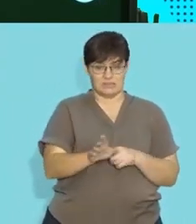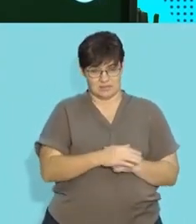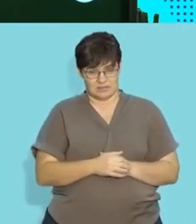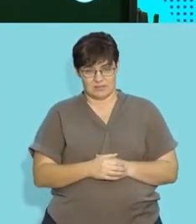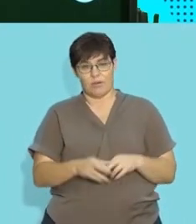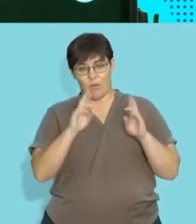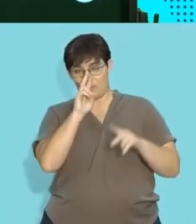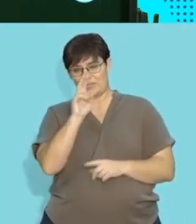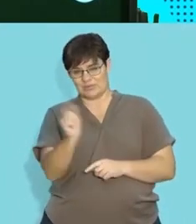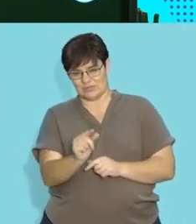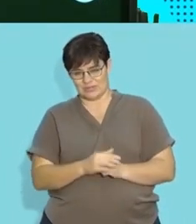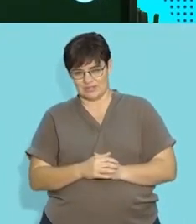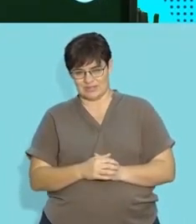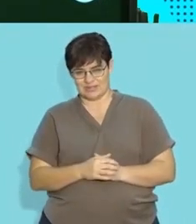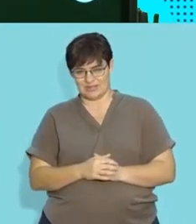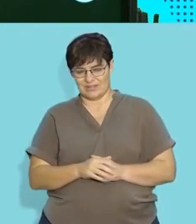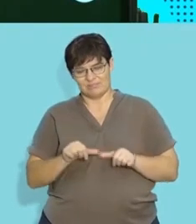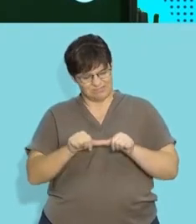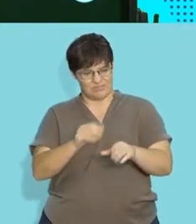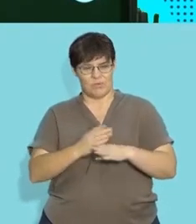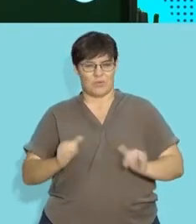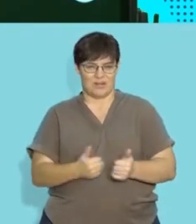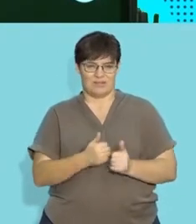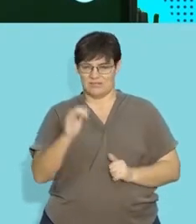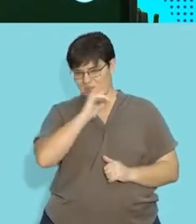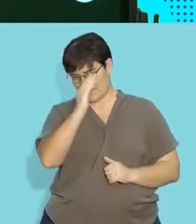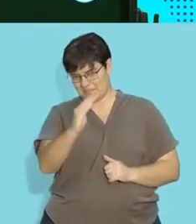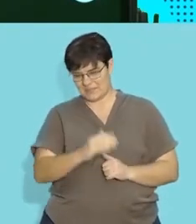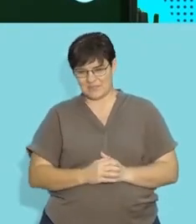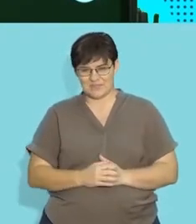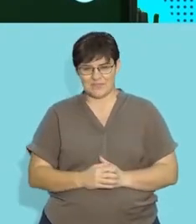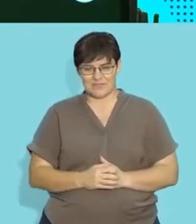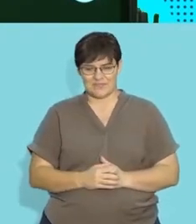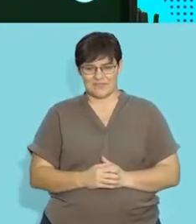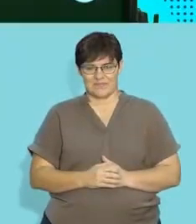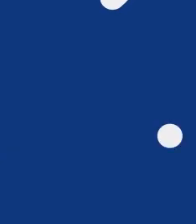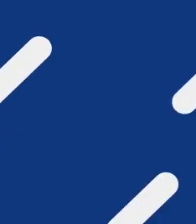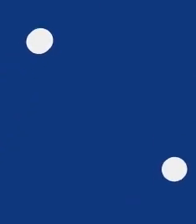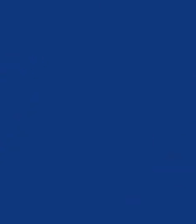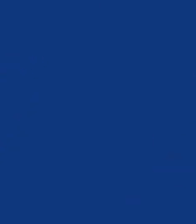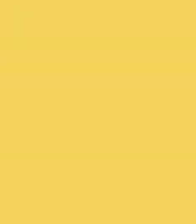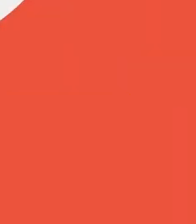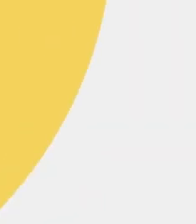or tomorrow. We hope to see you soon and keep the good work going. Cheers.